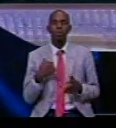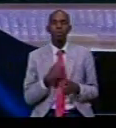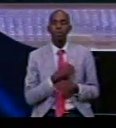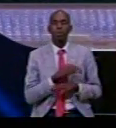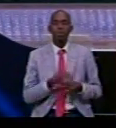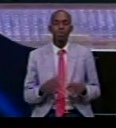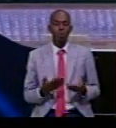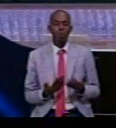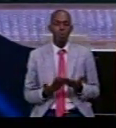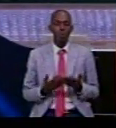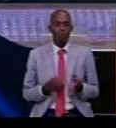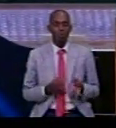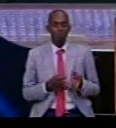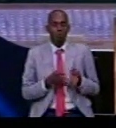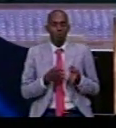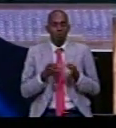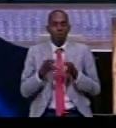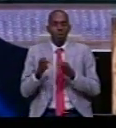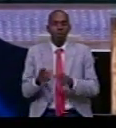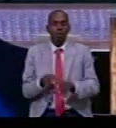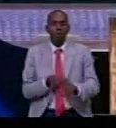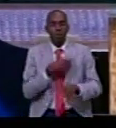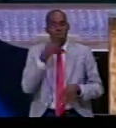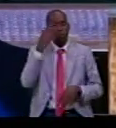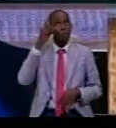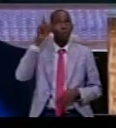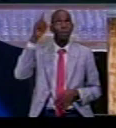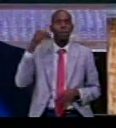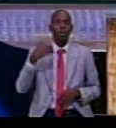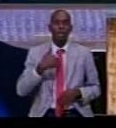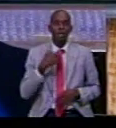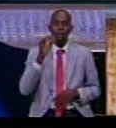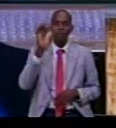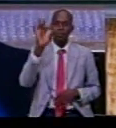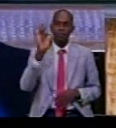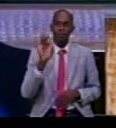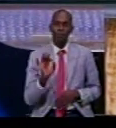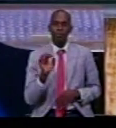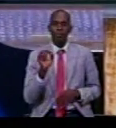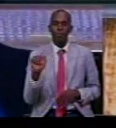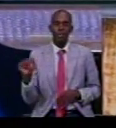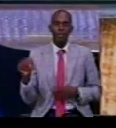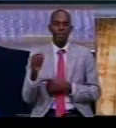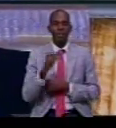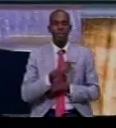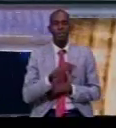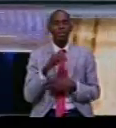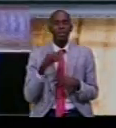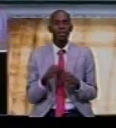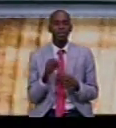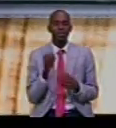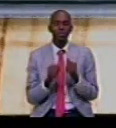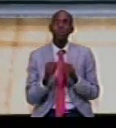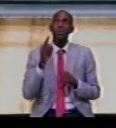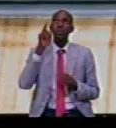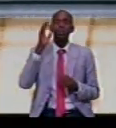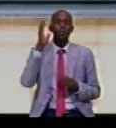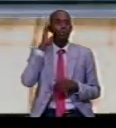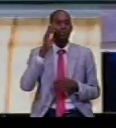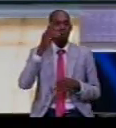long, because he has appointed a day in the which he will judge